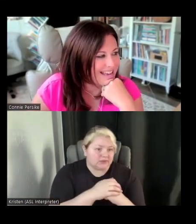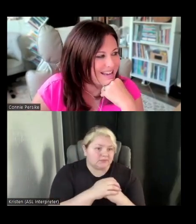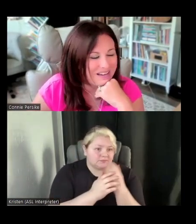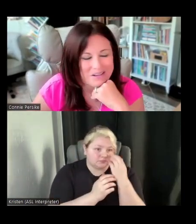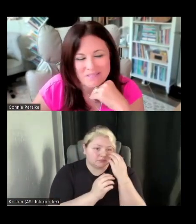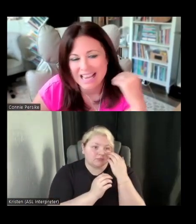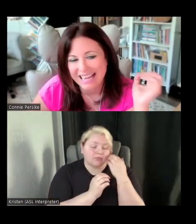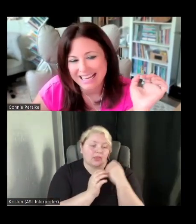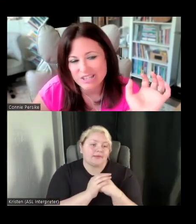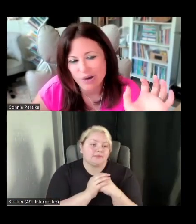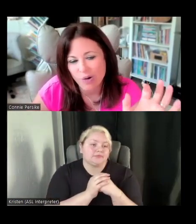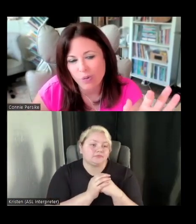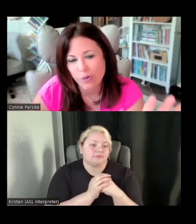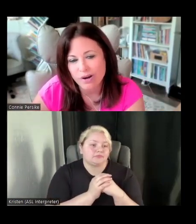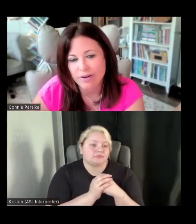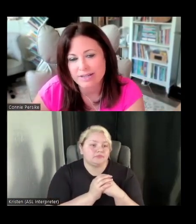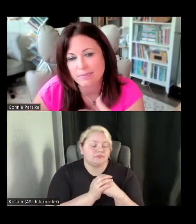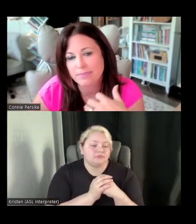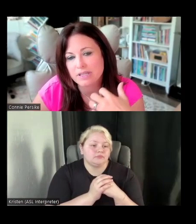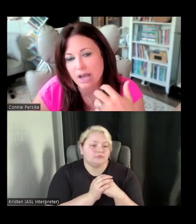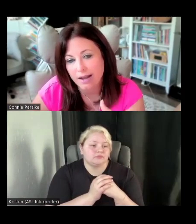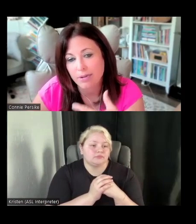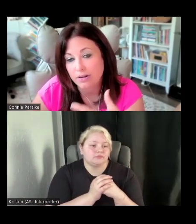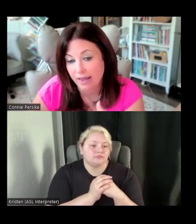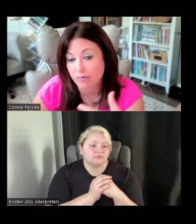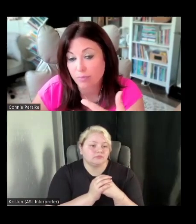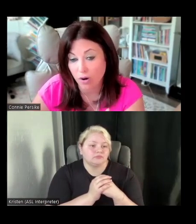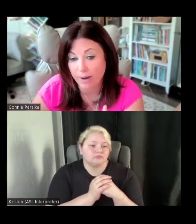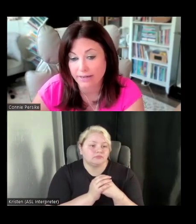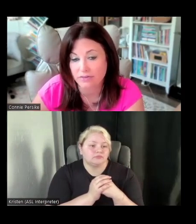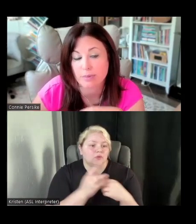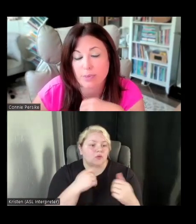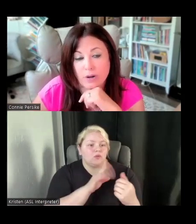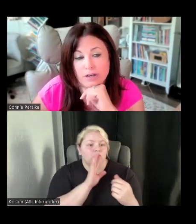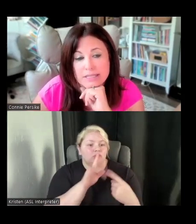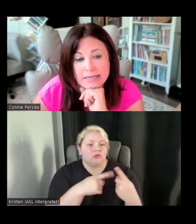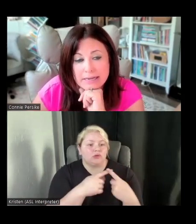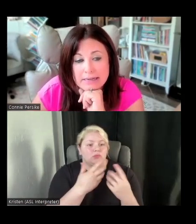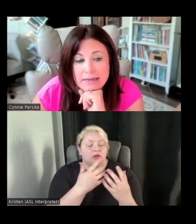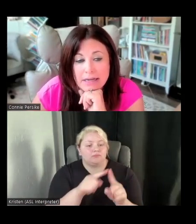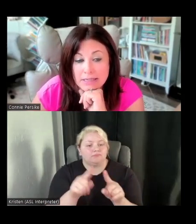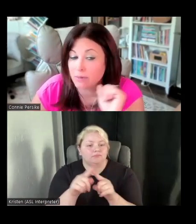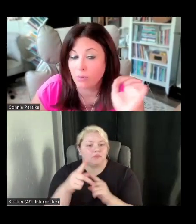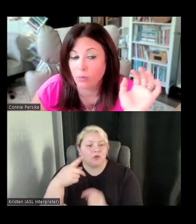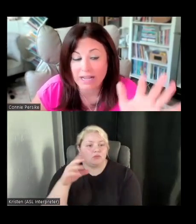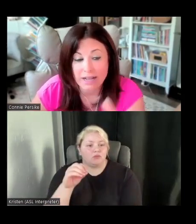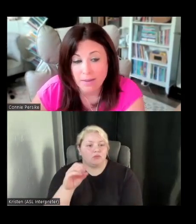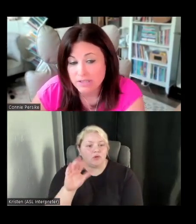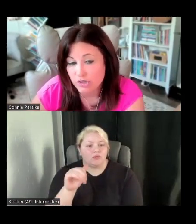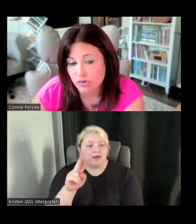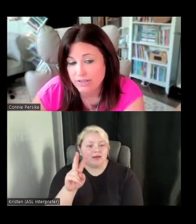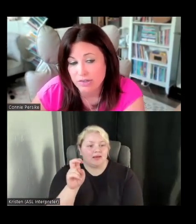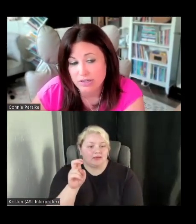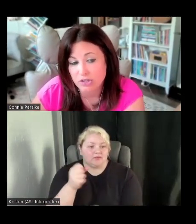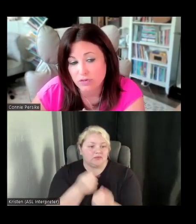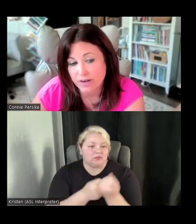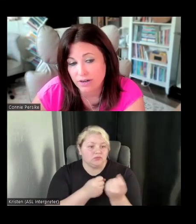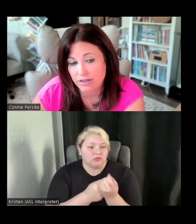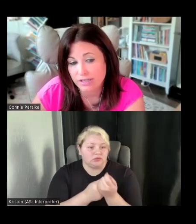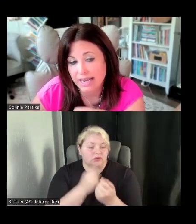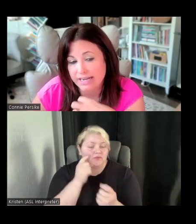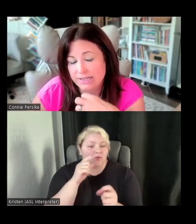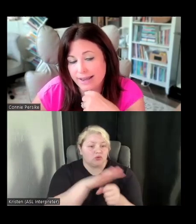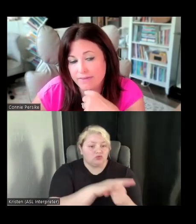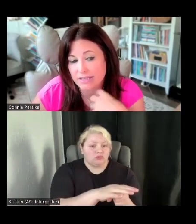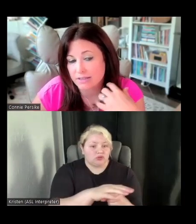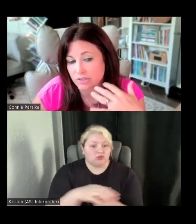hopefully. And so we're going to talk about a lot of proactive supports. When it comes to stressors and